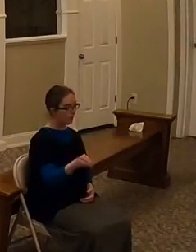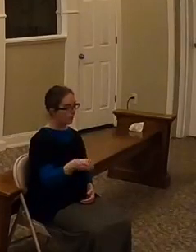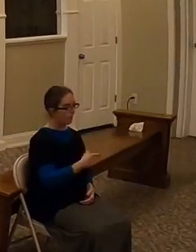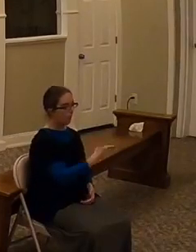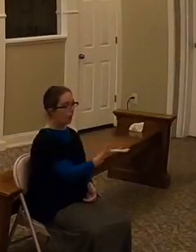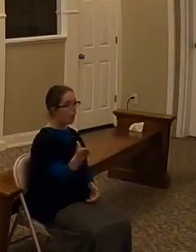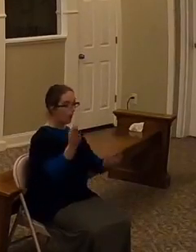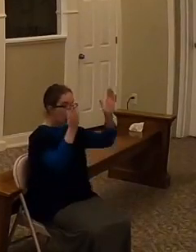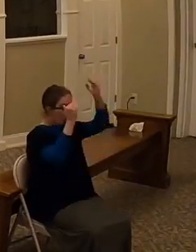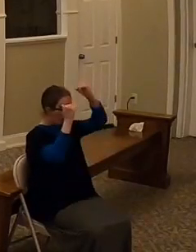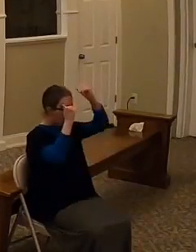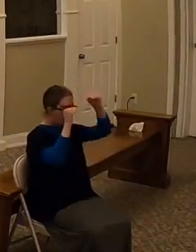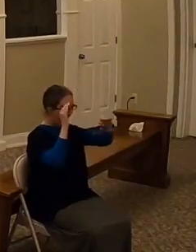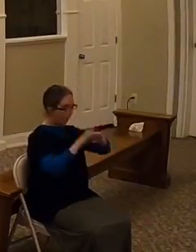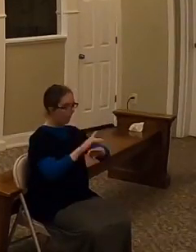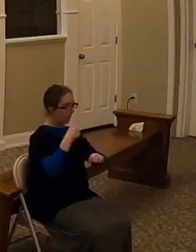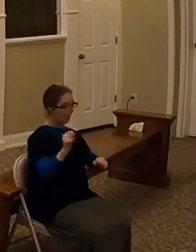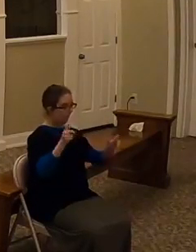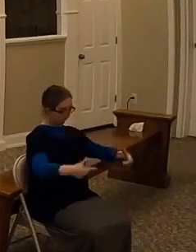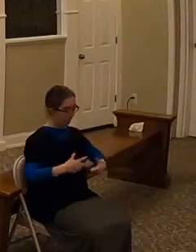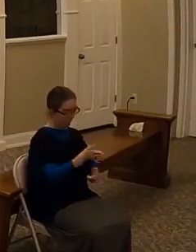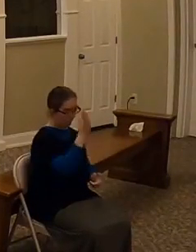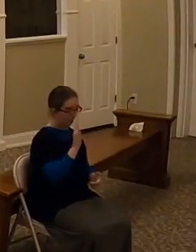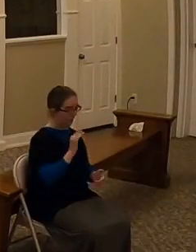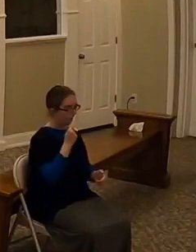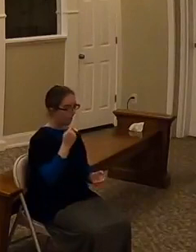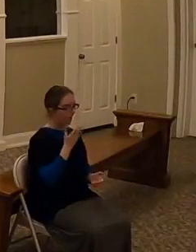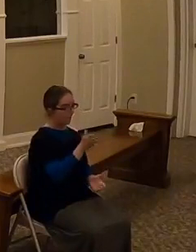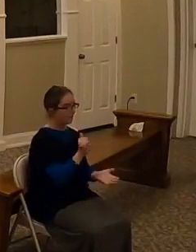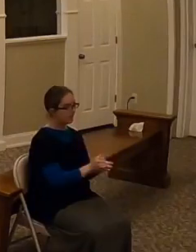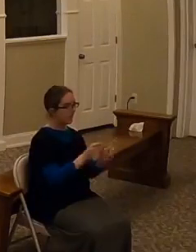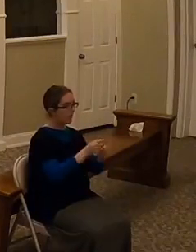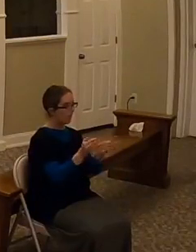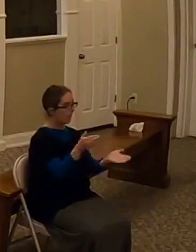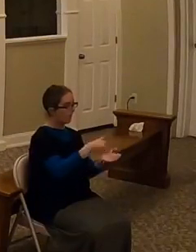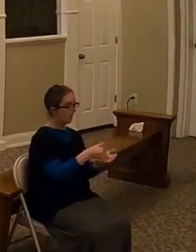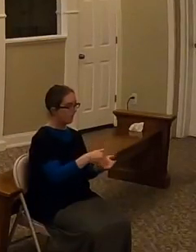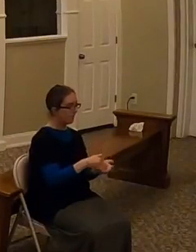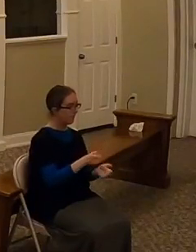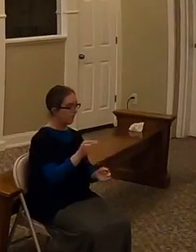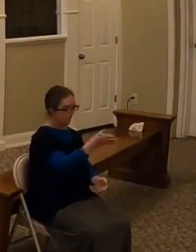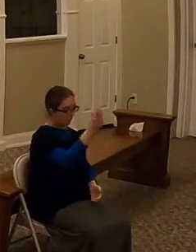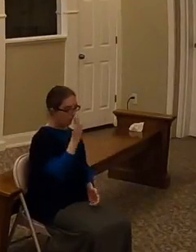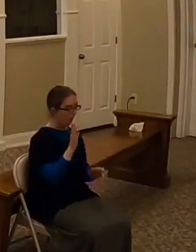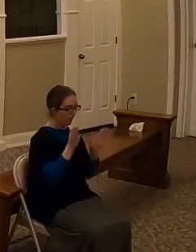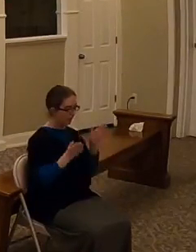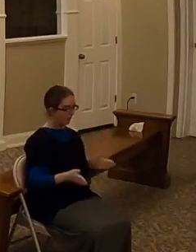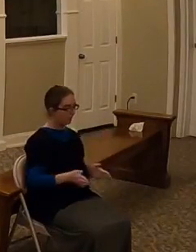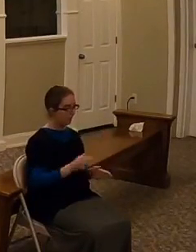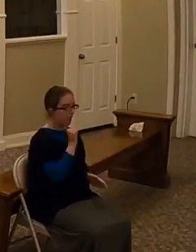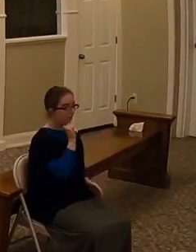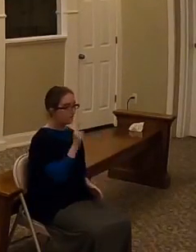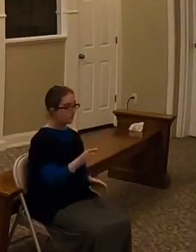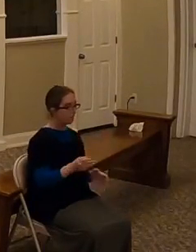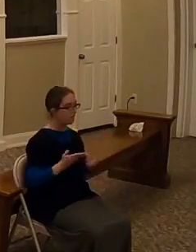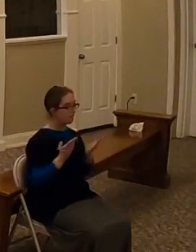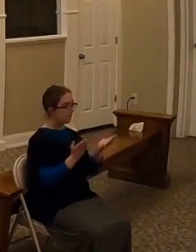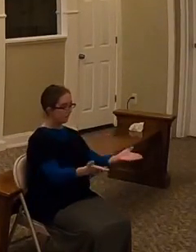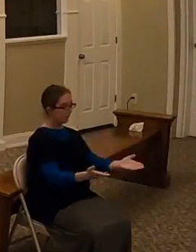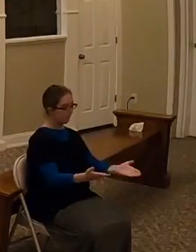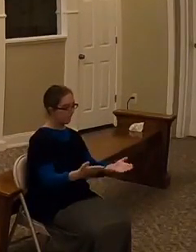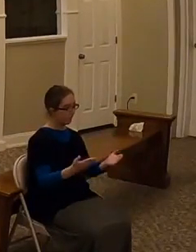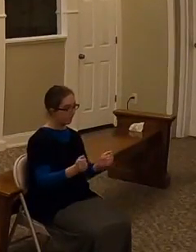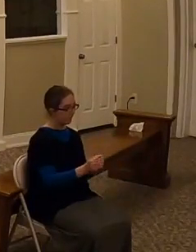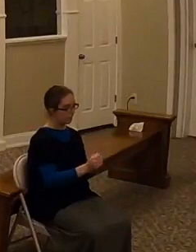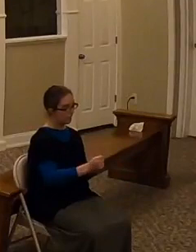our hope on the living God. There's that word fixed again. A godly person is one who has dedicated themselves and